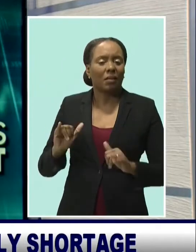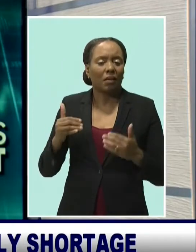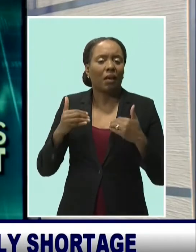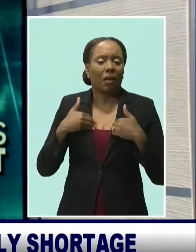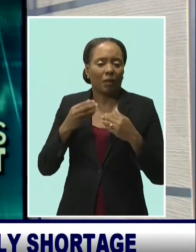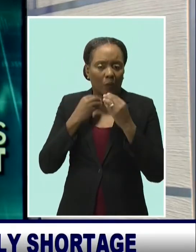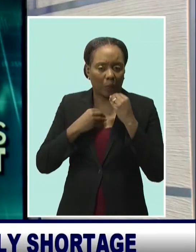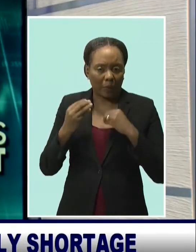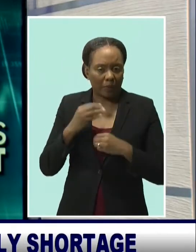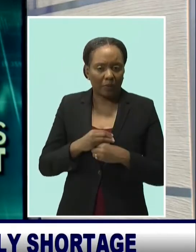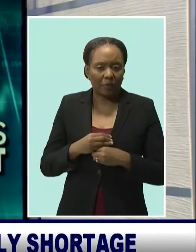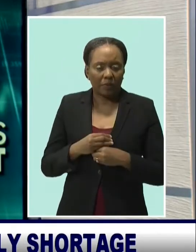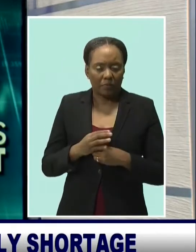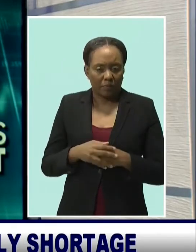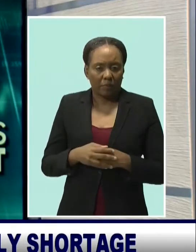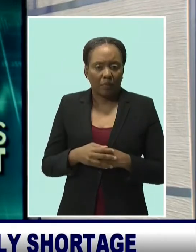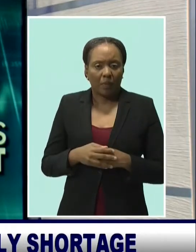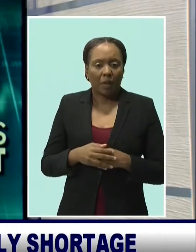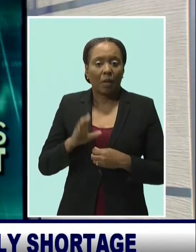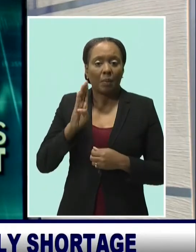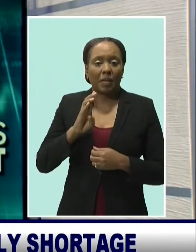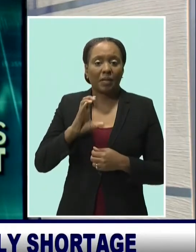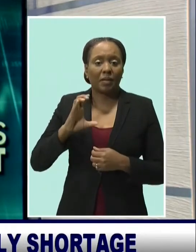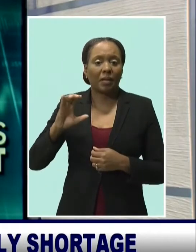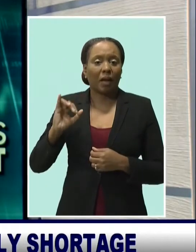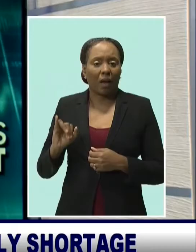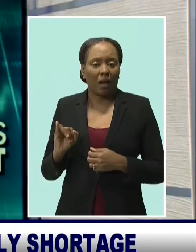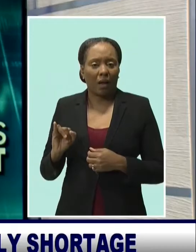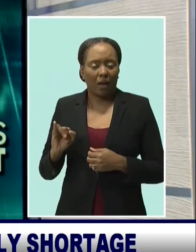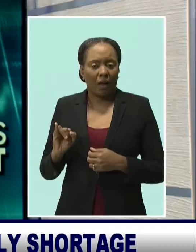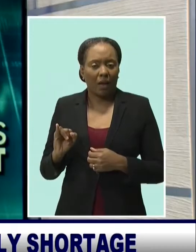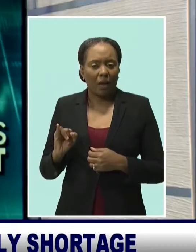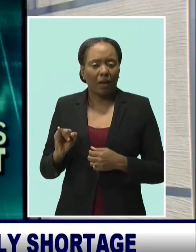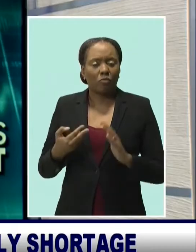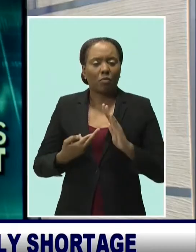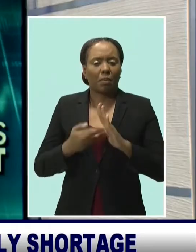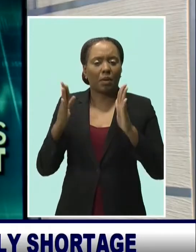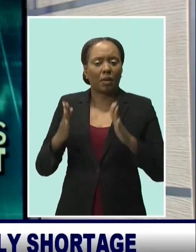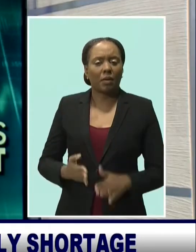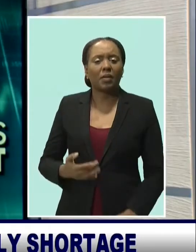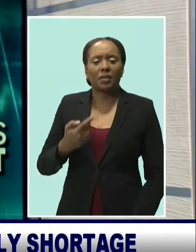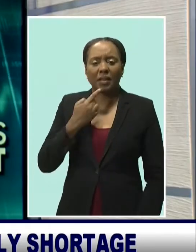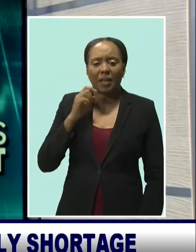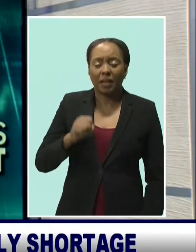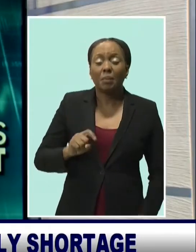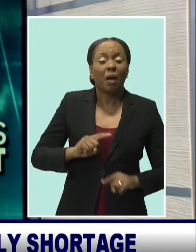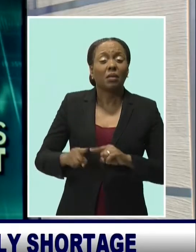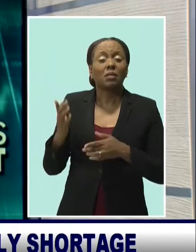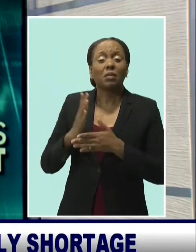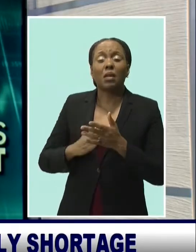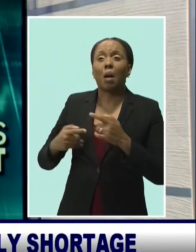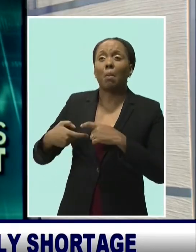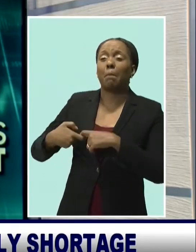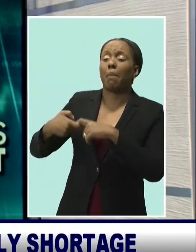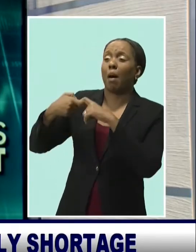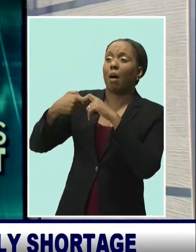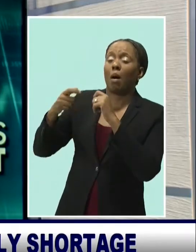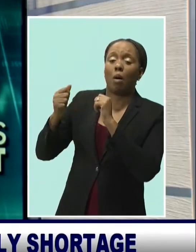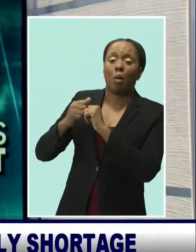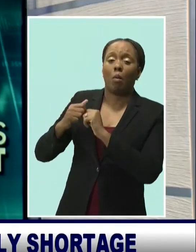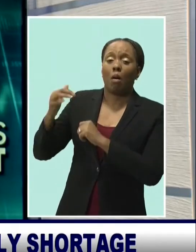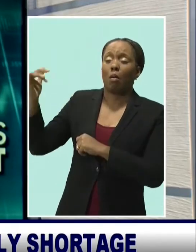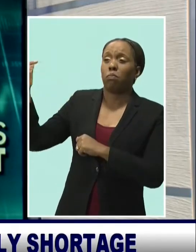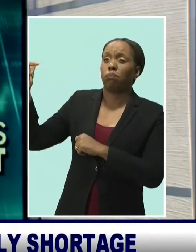Barbados Chamber of Commerce and Industry, Anthony Branker. He admits, however, that there is some disruption because of the COVID-19 lockdowns in